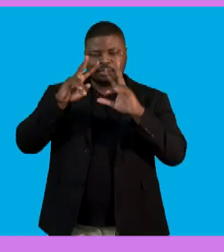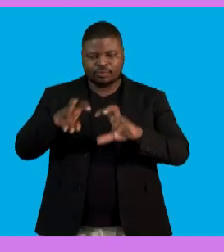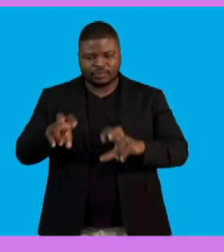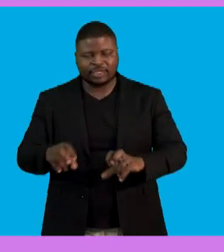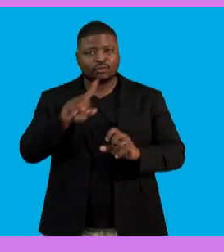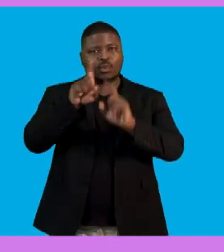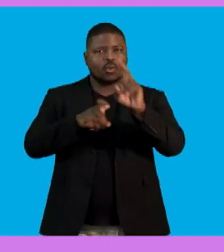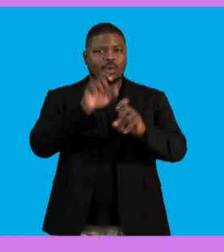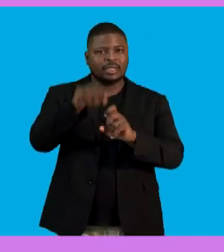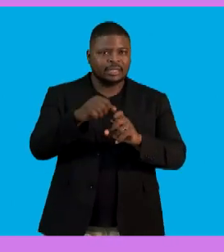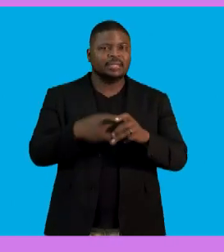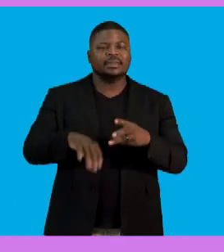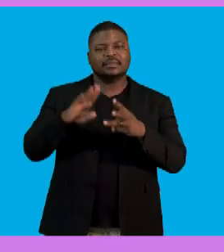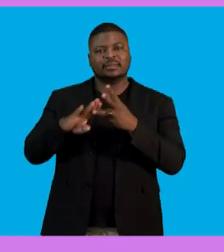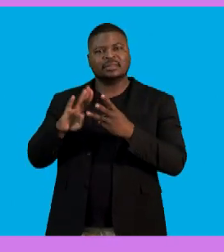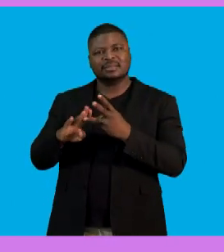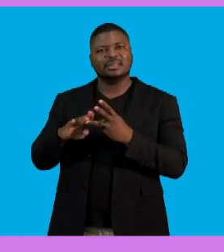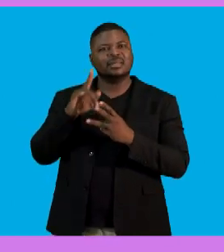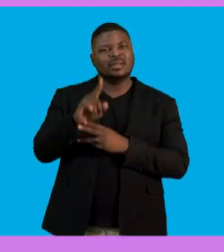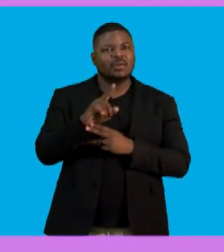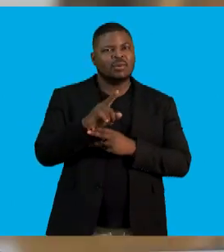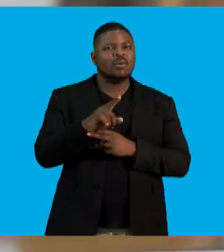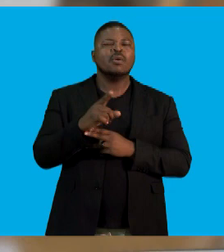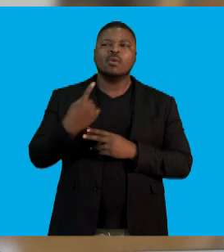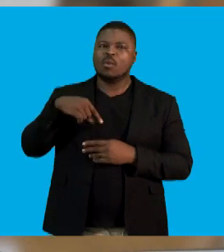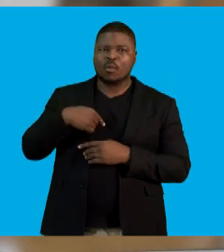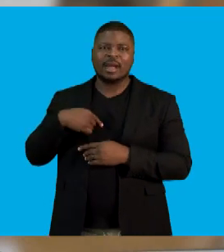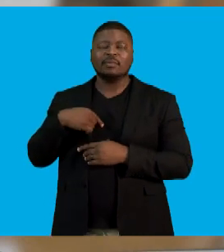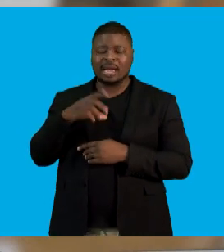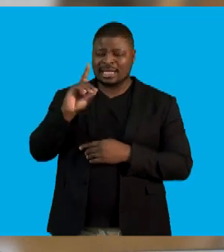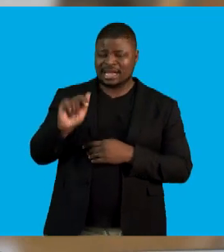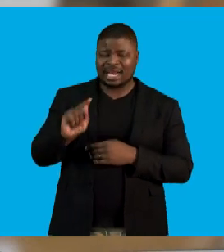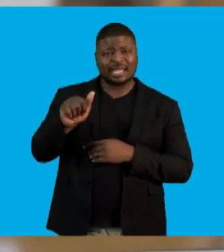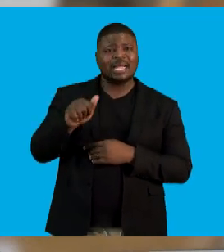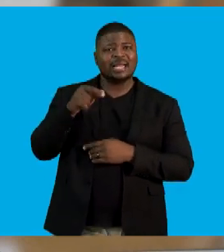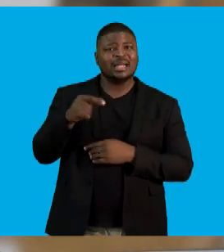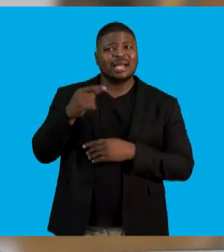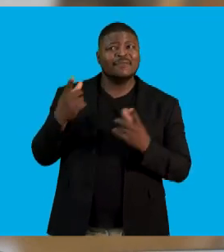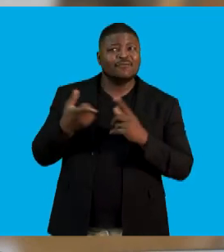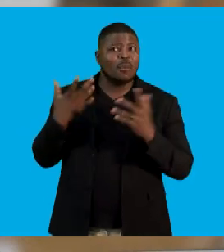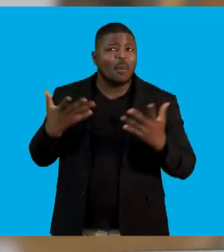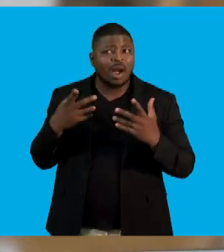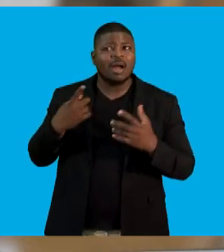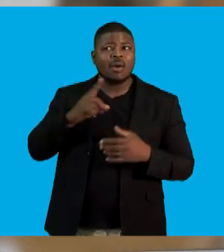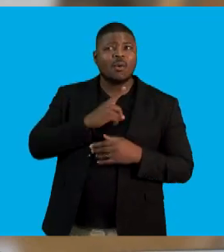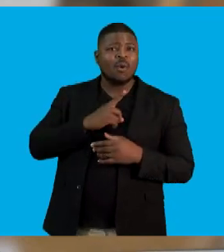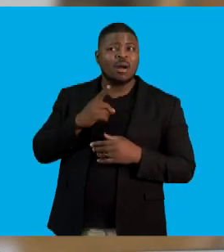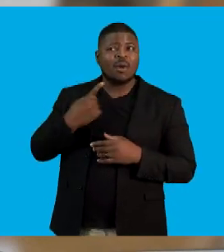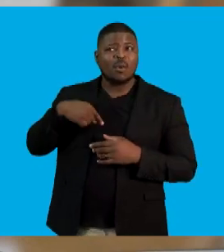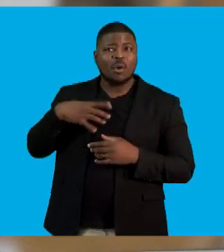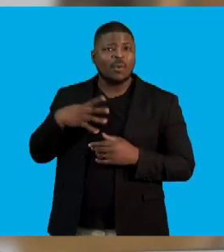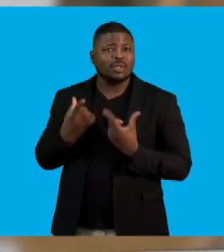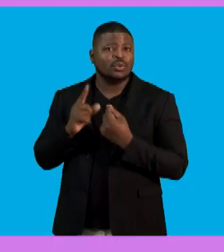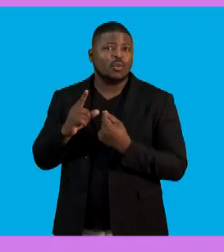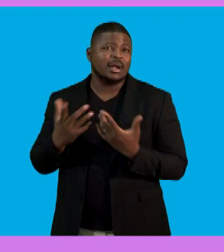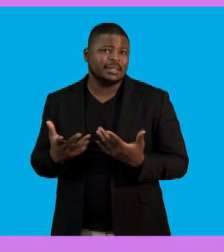research question. And that is basically, what are we trying to do with our data? Where does it come from? Why do we need to do it? And